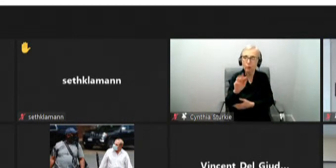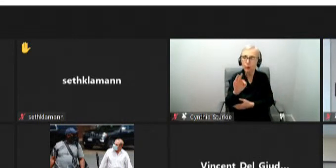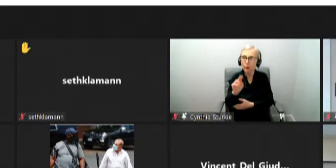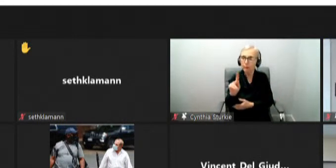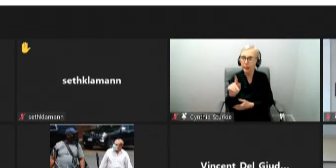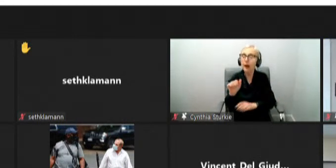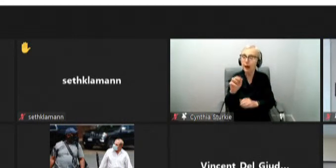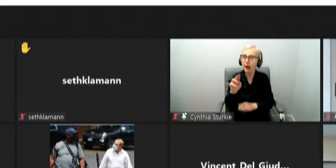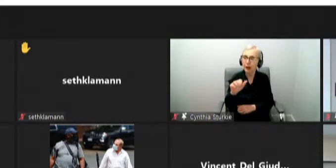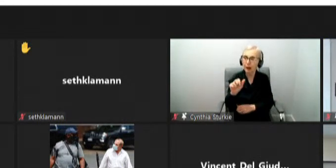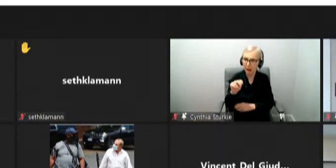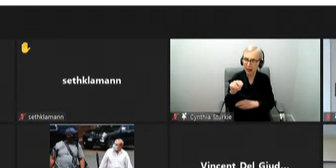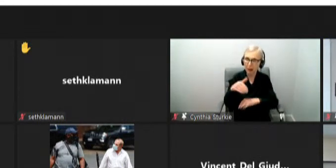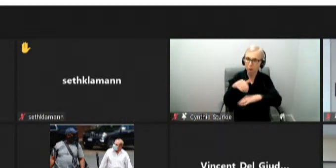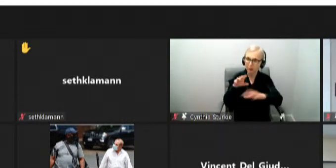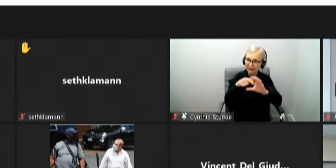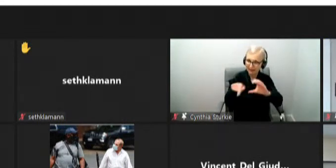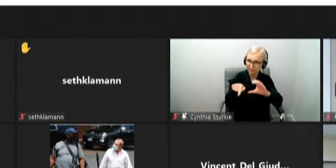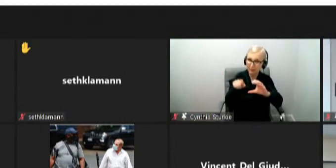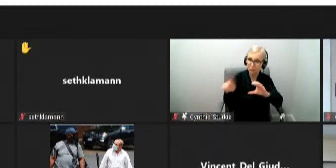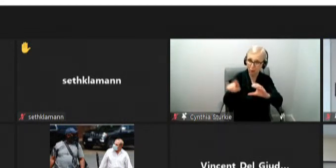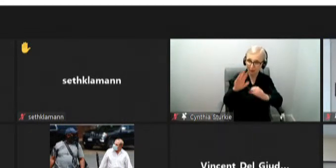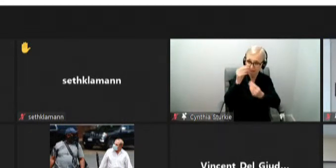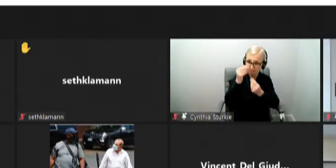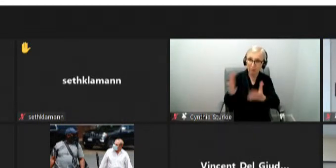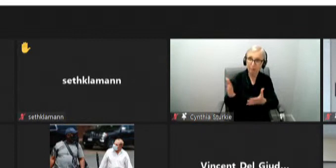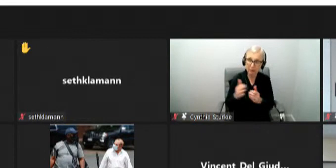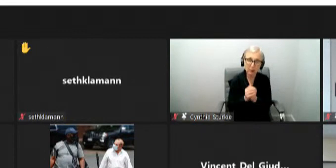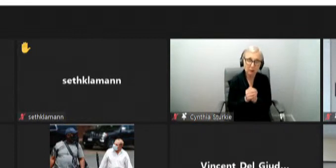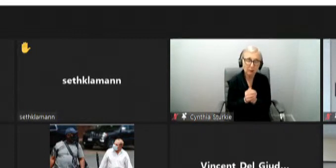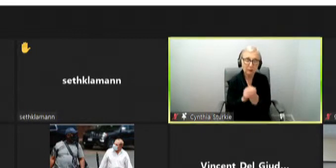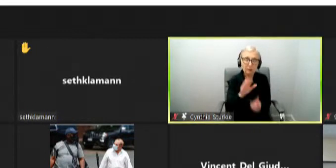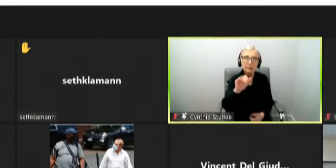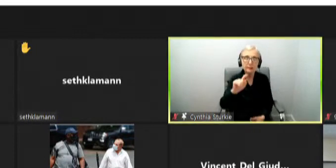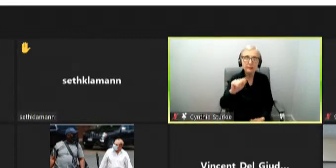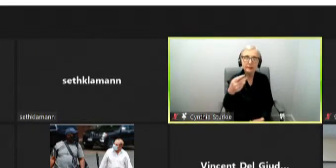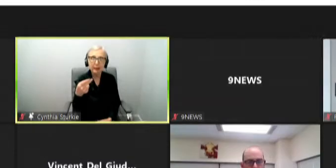conference via email with some of that information. Let's go to Seth Klayman.